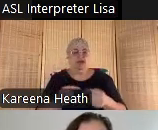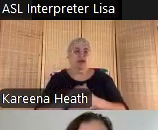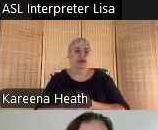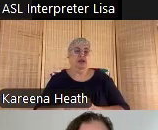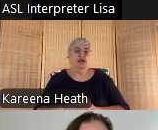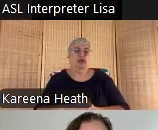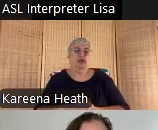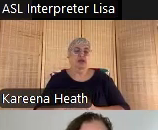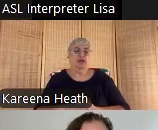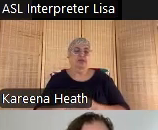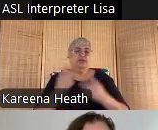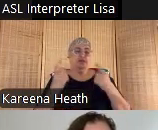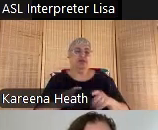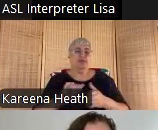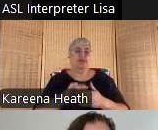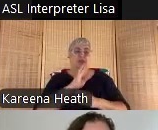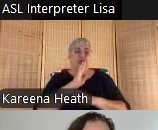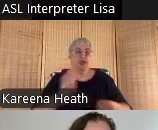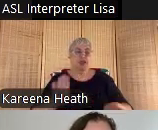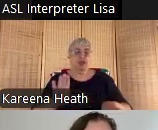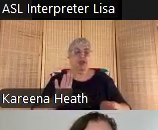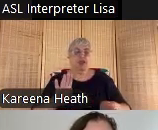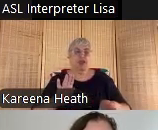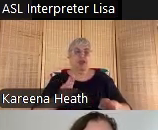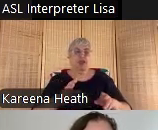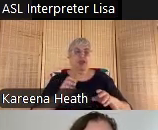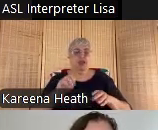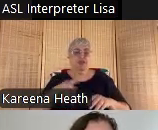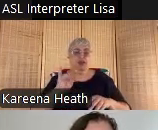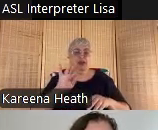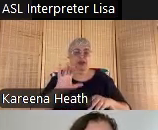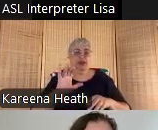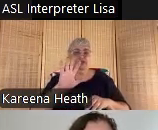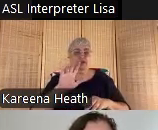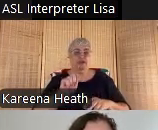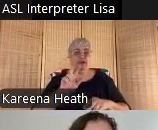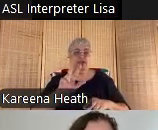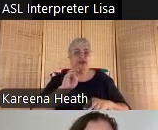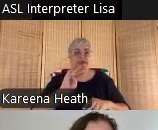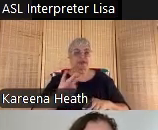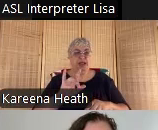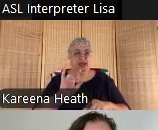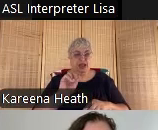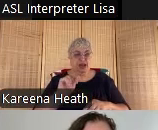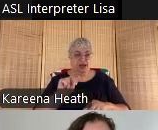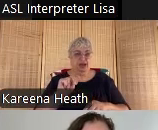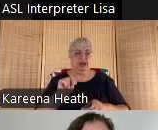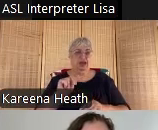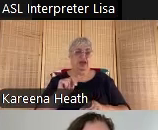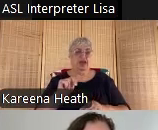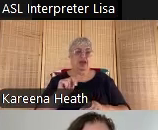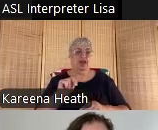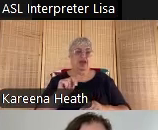So brain injury is often called the silent epidemic. There's estimated that there are 5.3 million, somebody